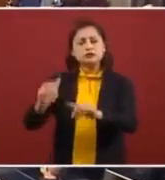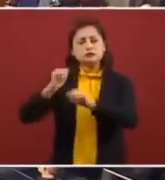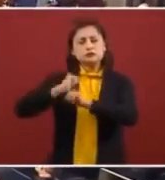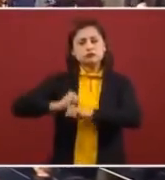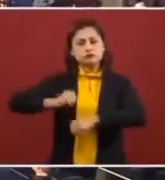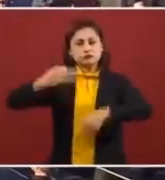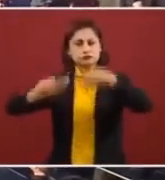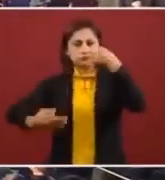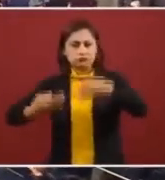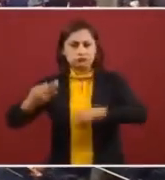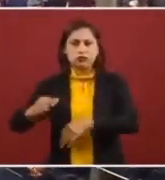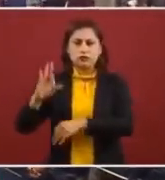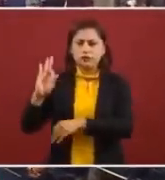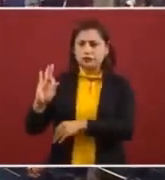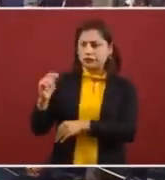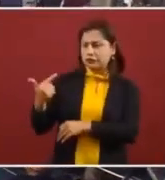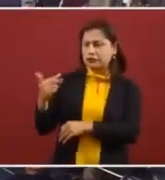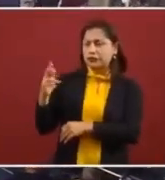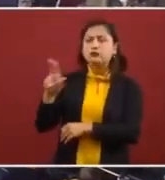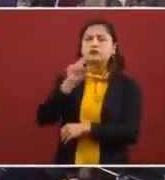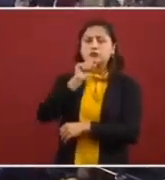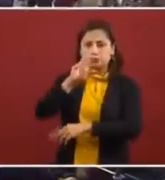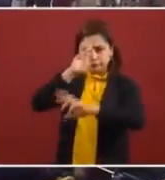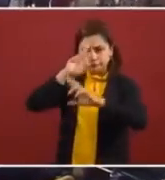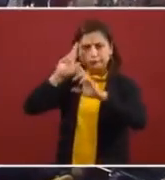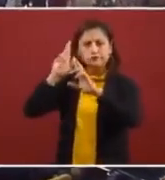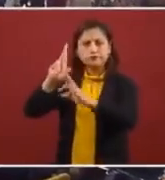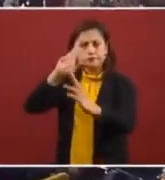attorney general of the republic.